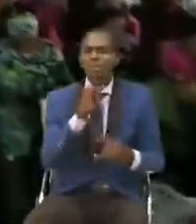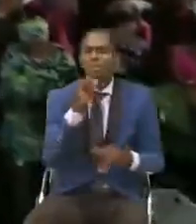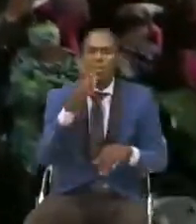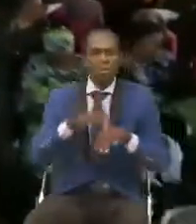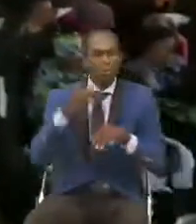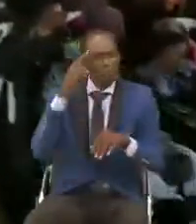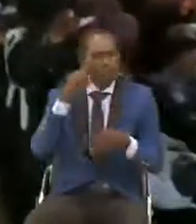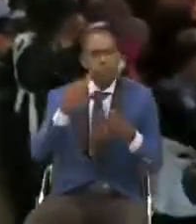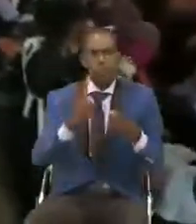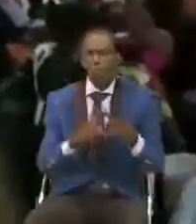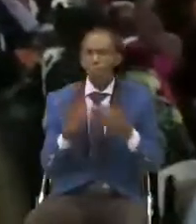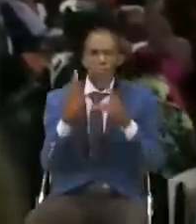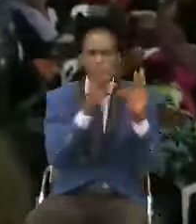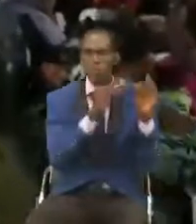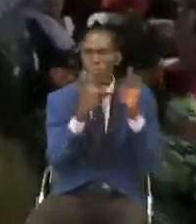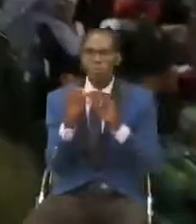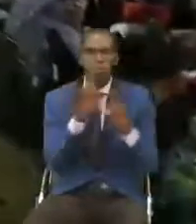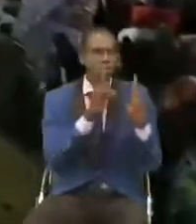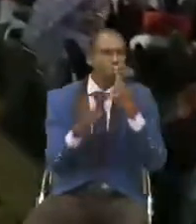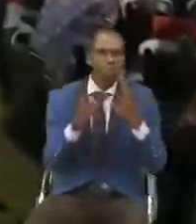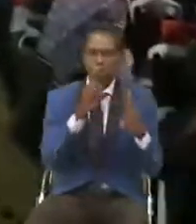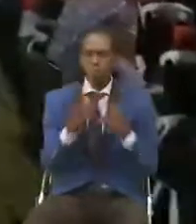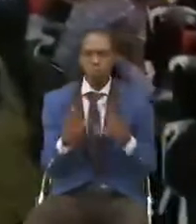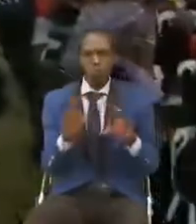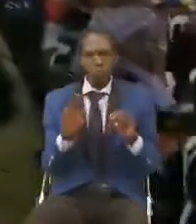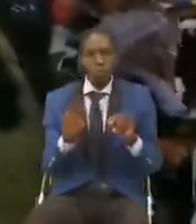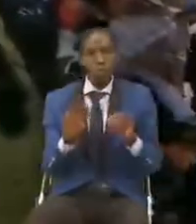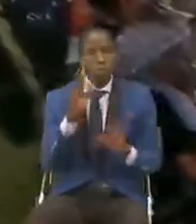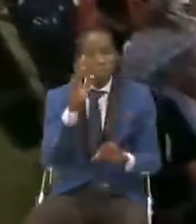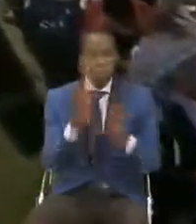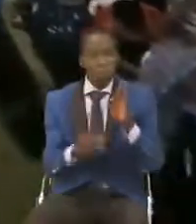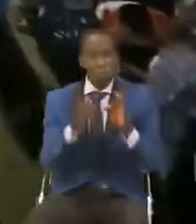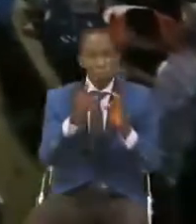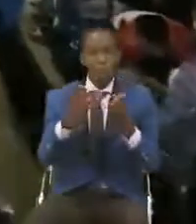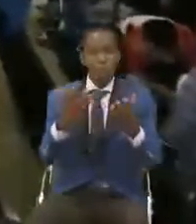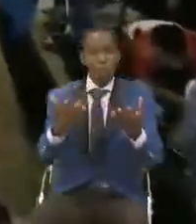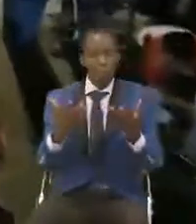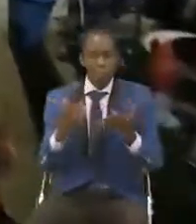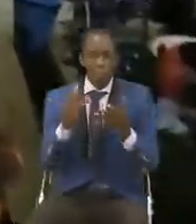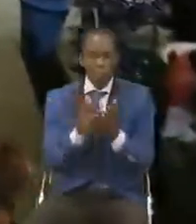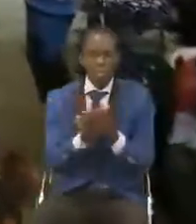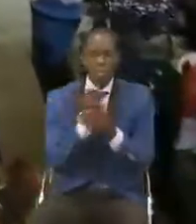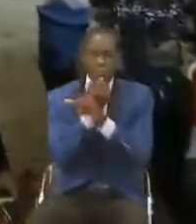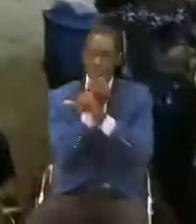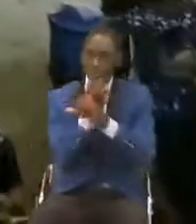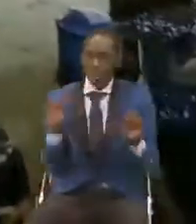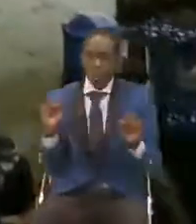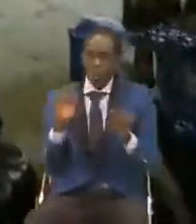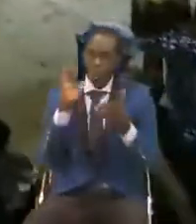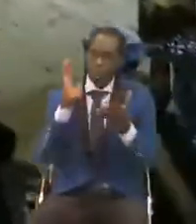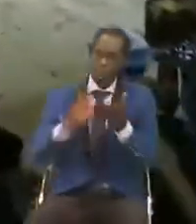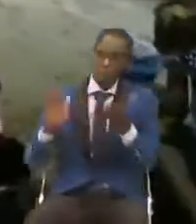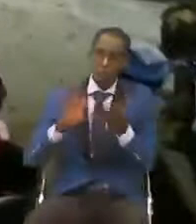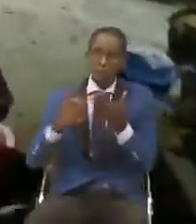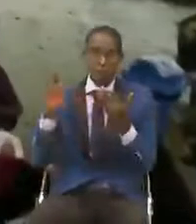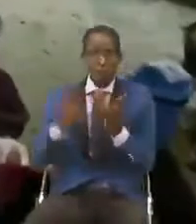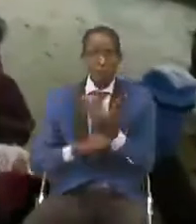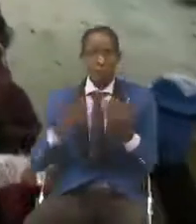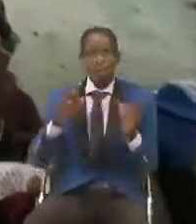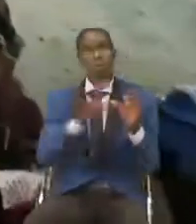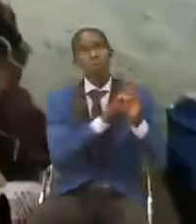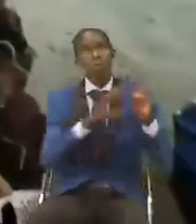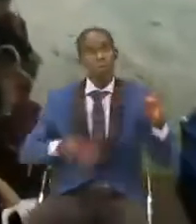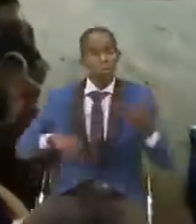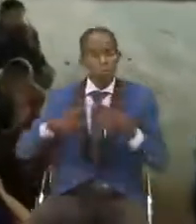that new life now, that salvation now, wherever you are, raise up that hand. It's